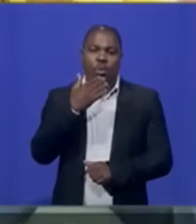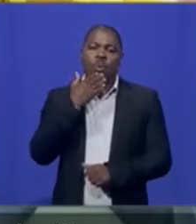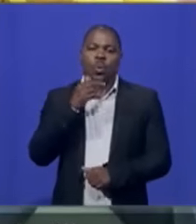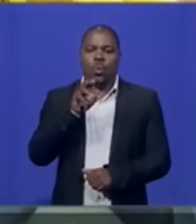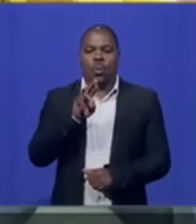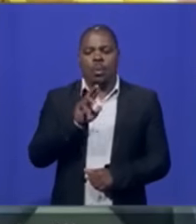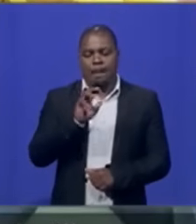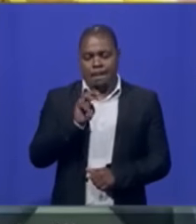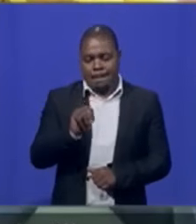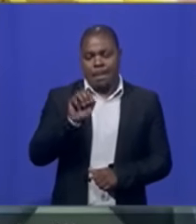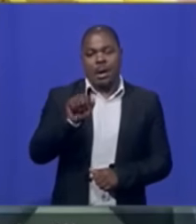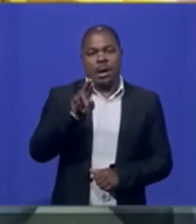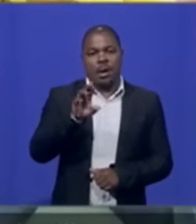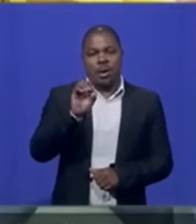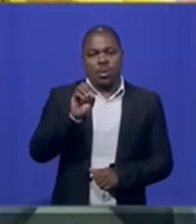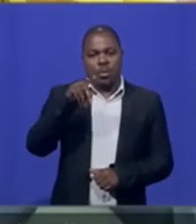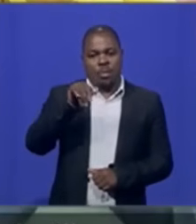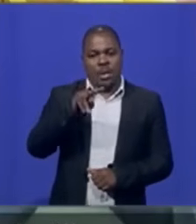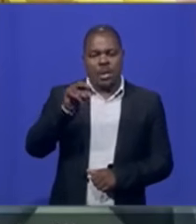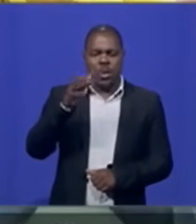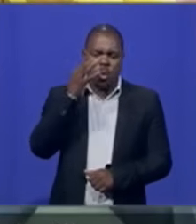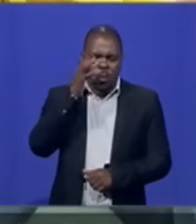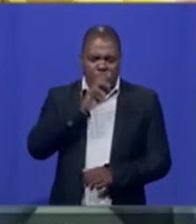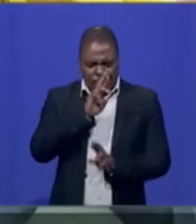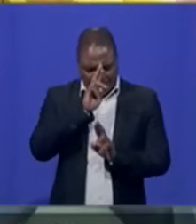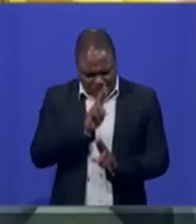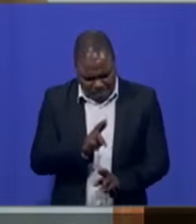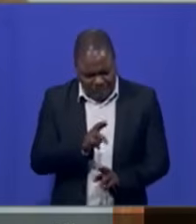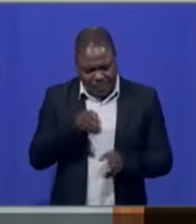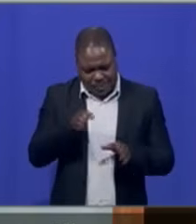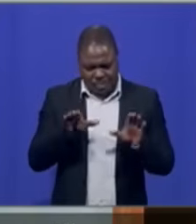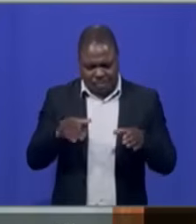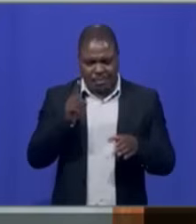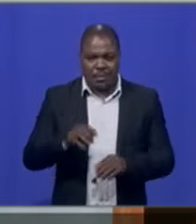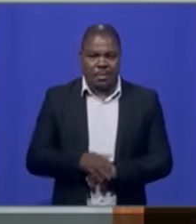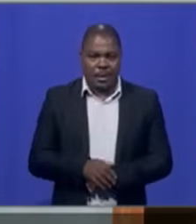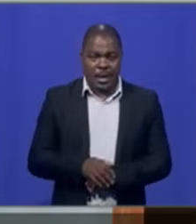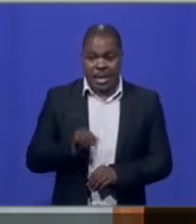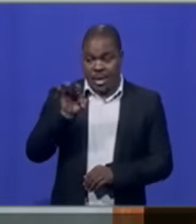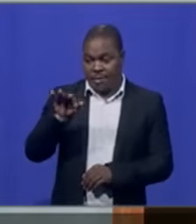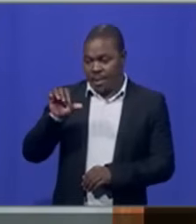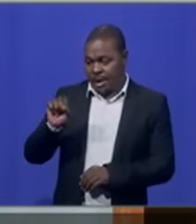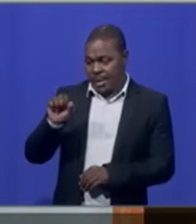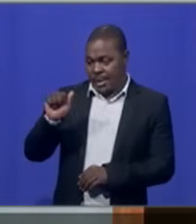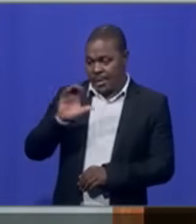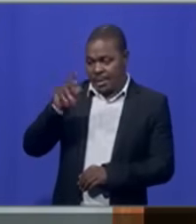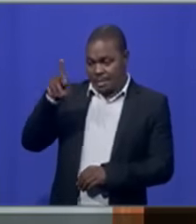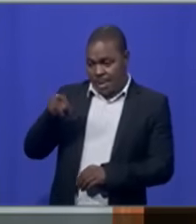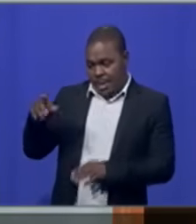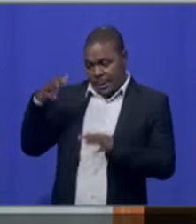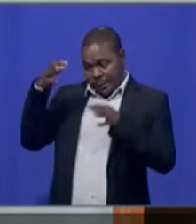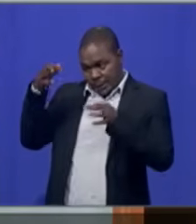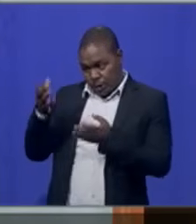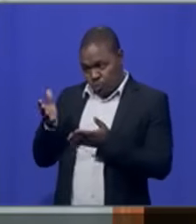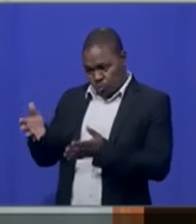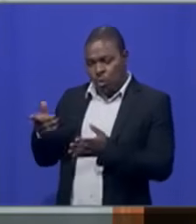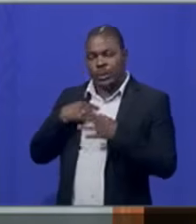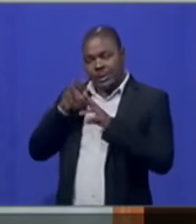le hlompho e kopanetsweng ka hara selekane. If SACP take a decision, we must respect it.